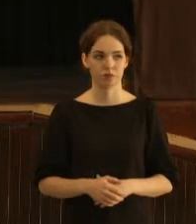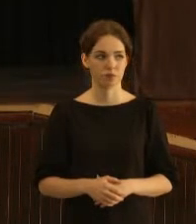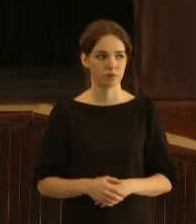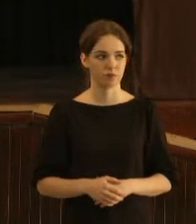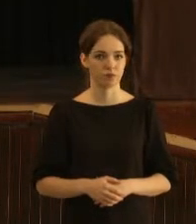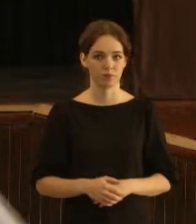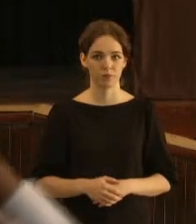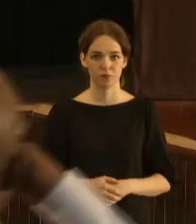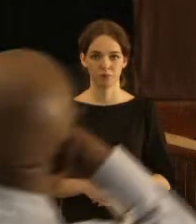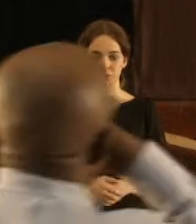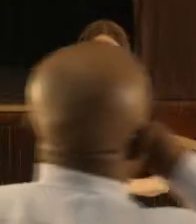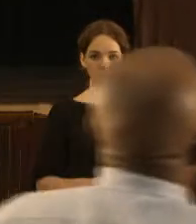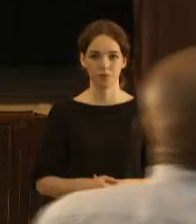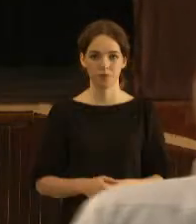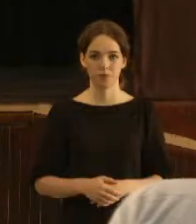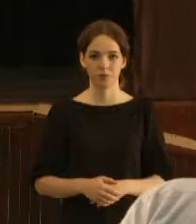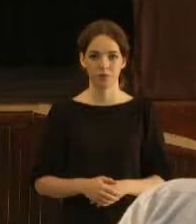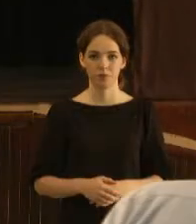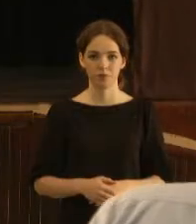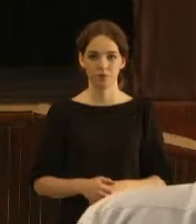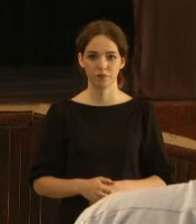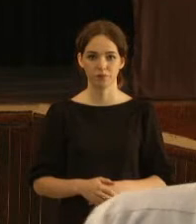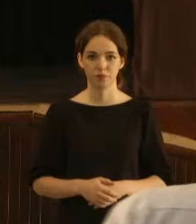You will be out by 9, Monsieur.